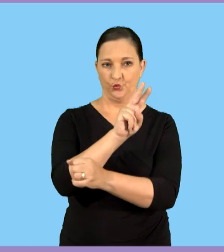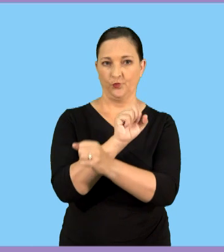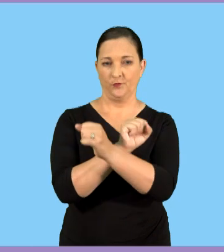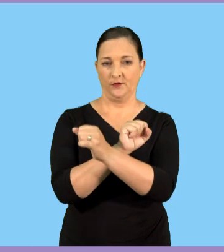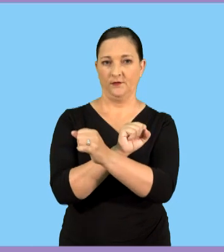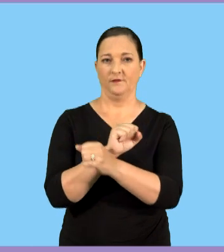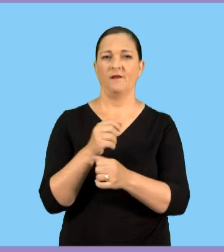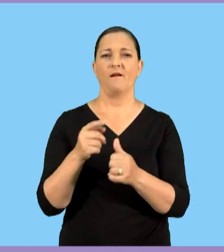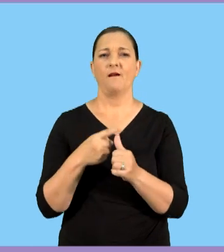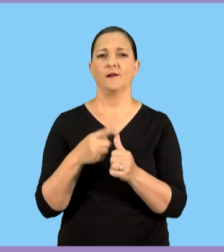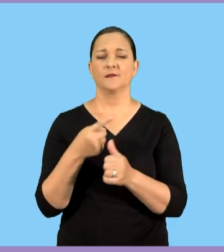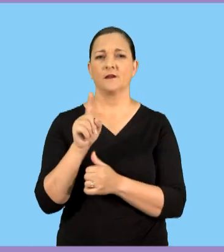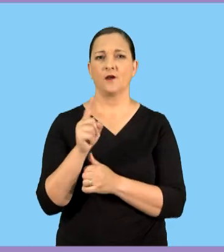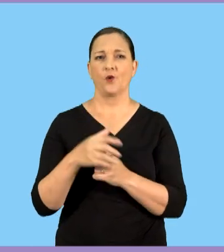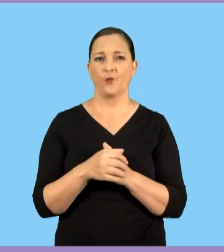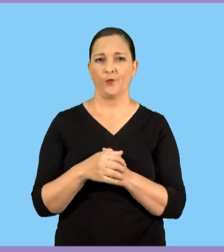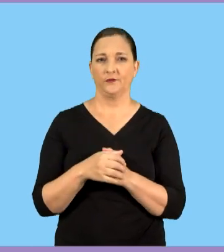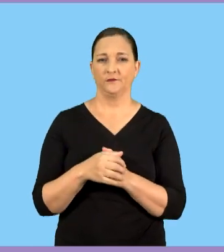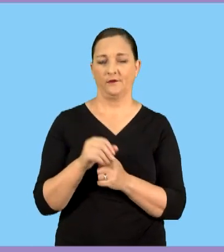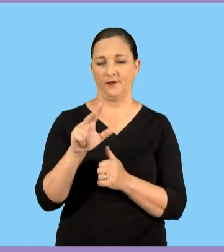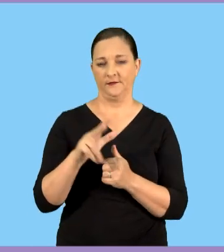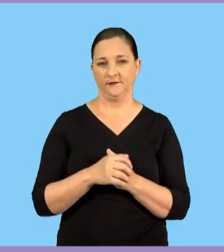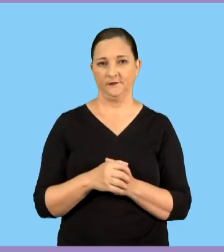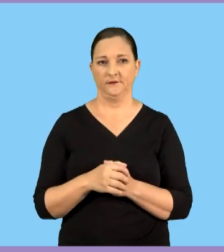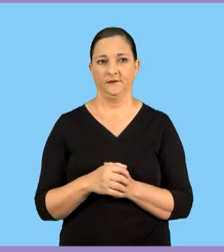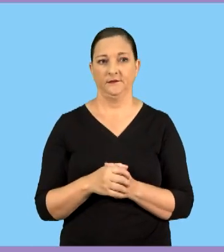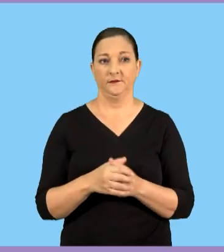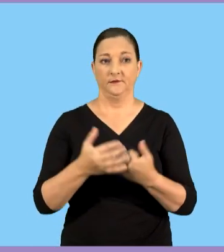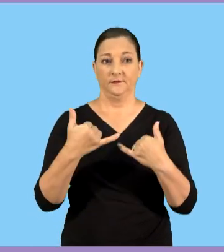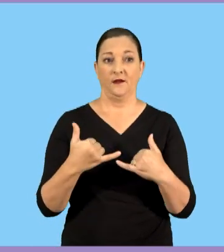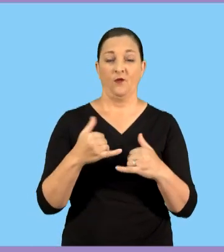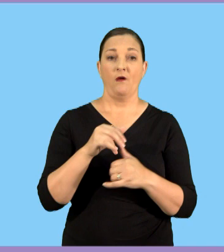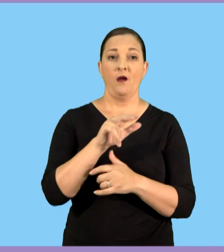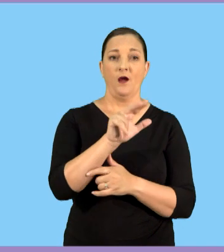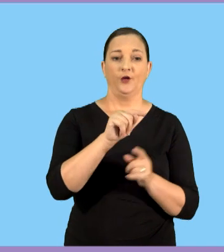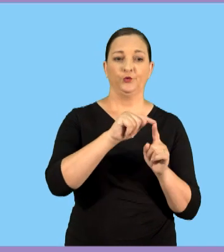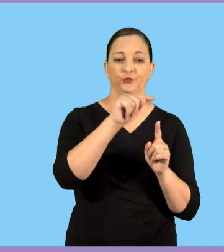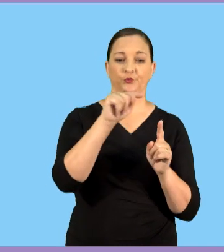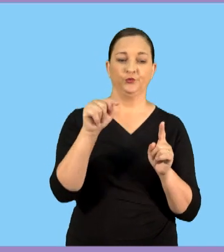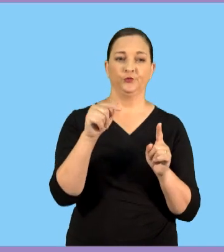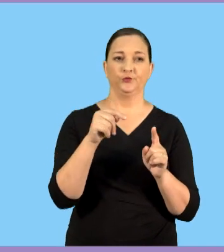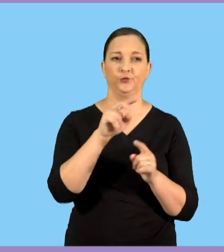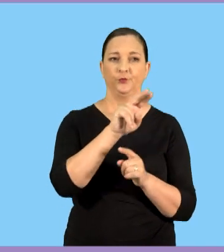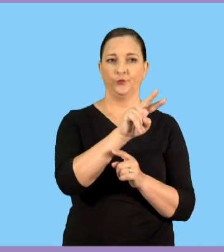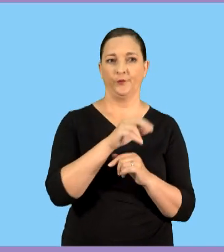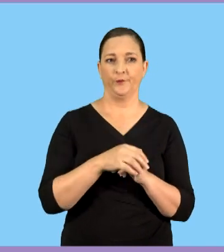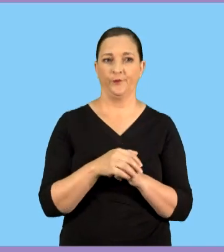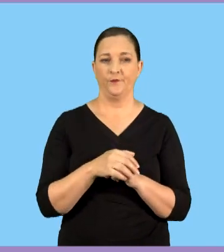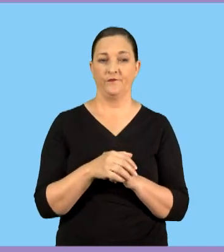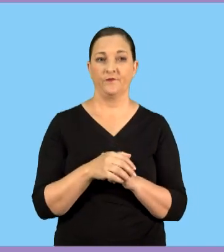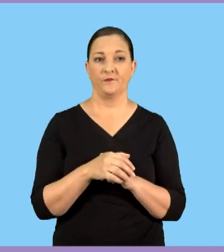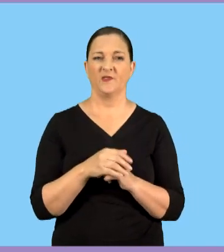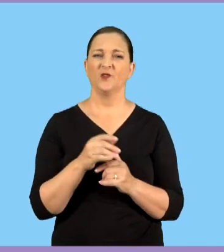that 2 multiplied by 2 multiplied by 2 gives us an answer of 8. And when we are looking at the cube root of